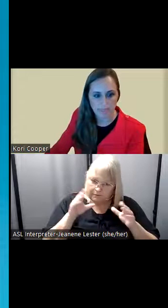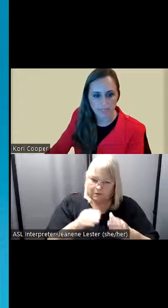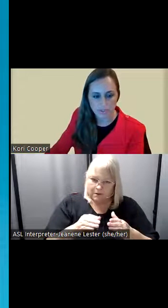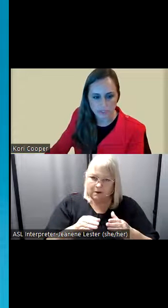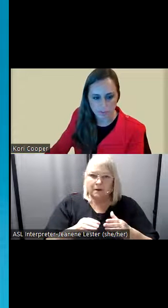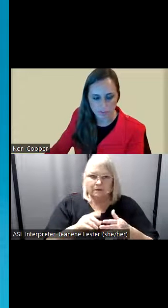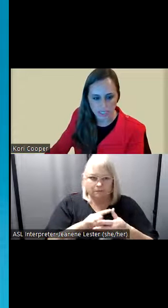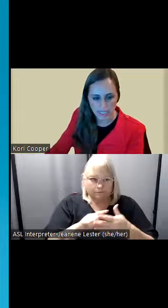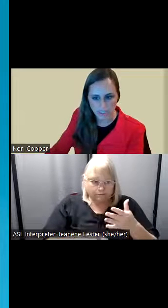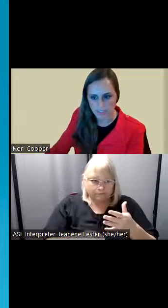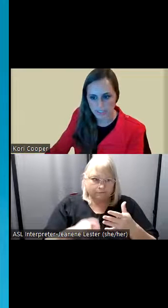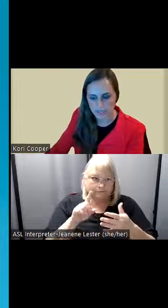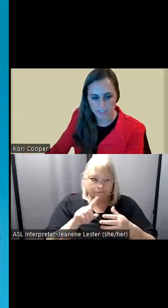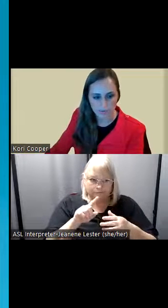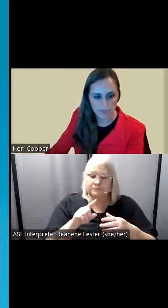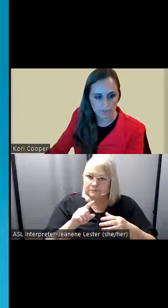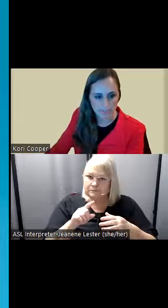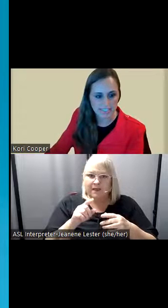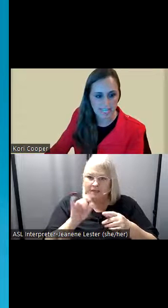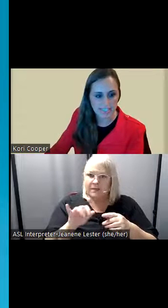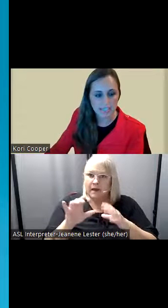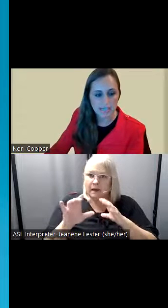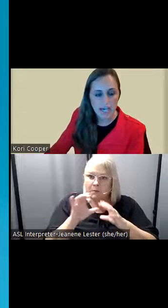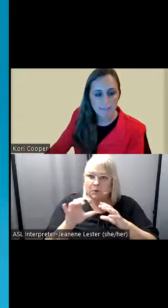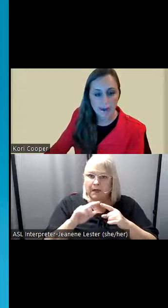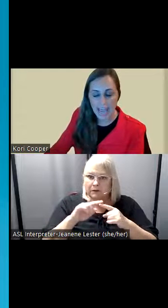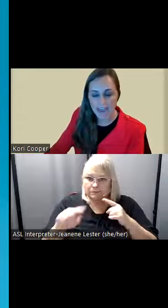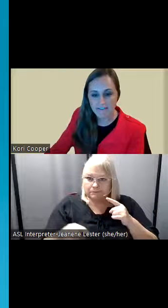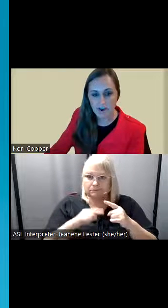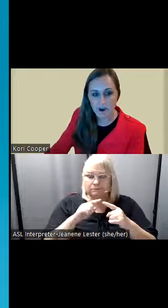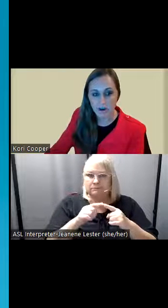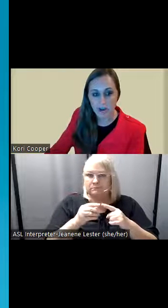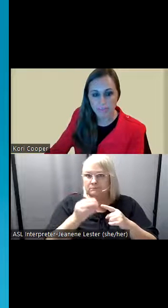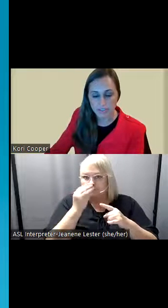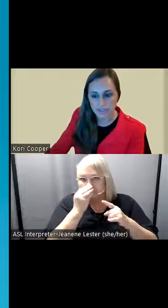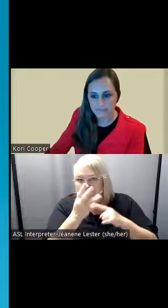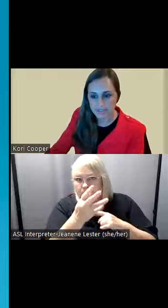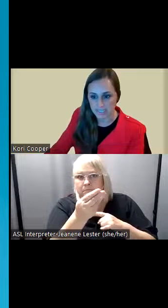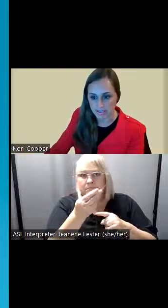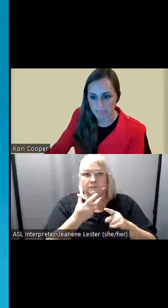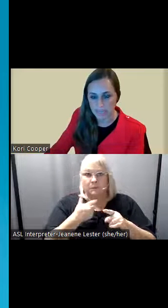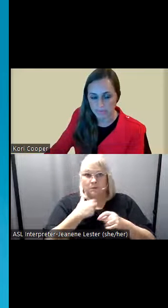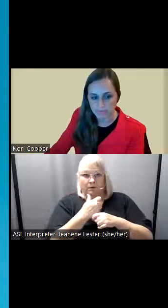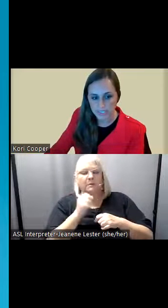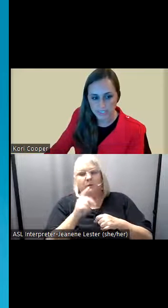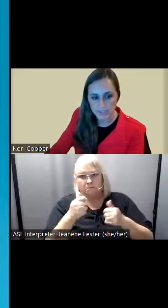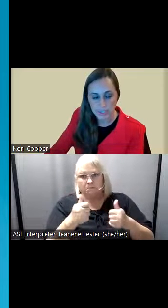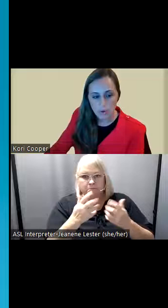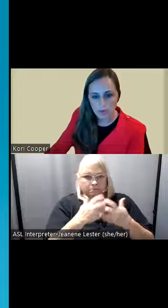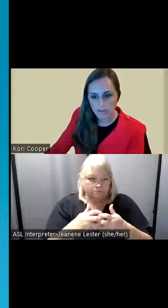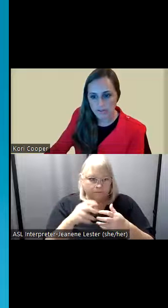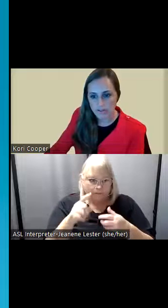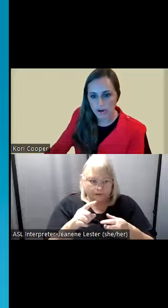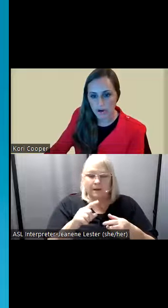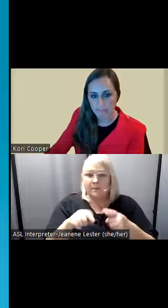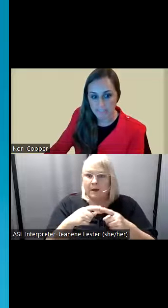down, embed, closed loop communication, which I talked to on previous slides. About half are opportunities for technical platform changes,